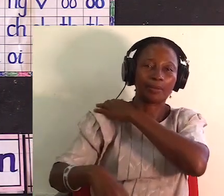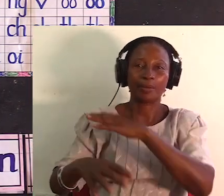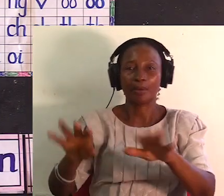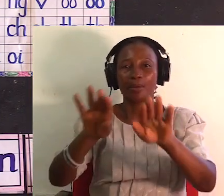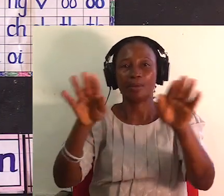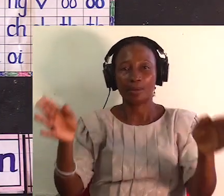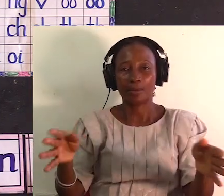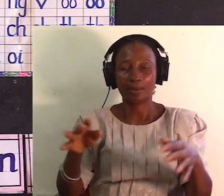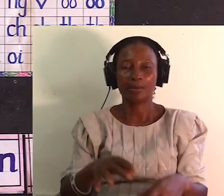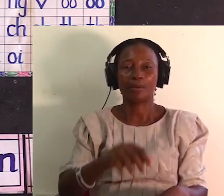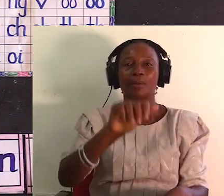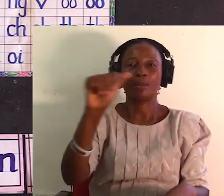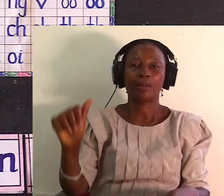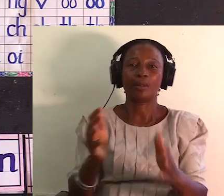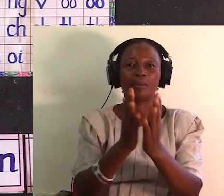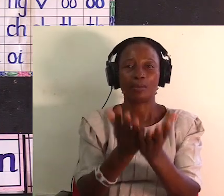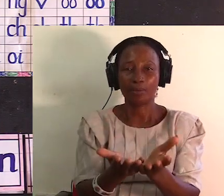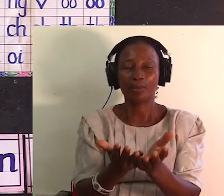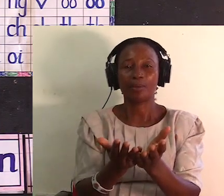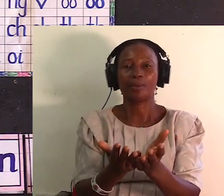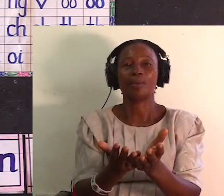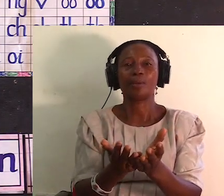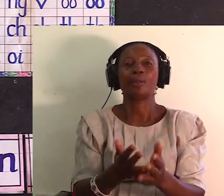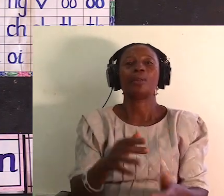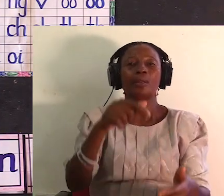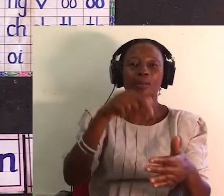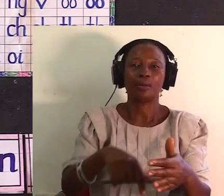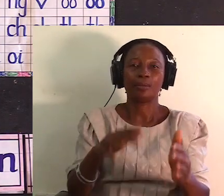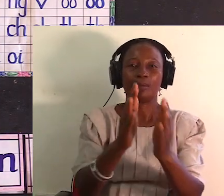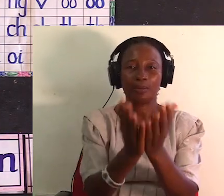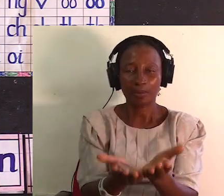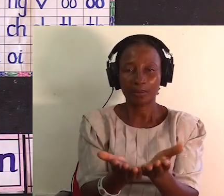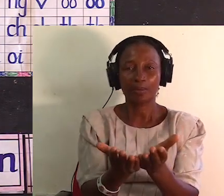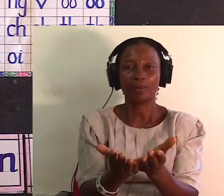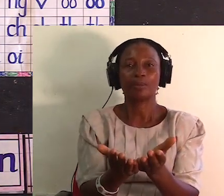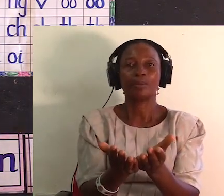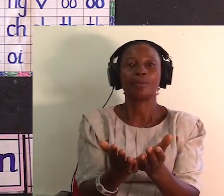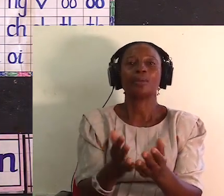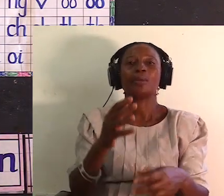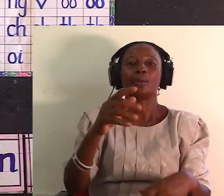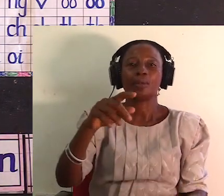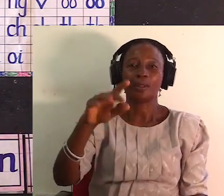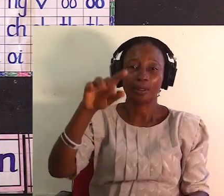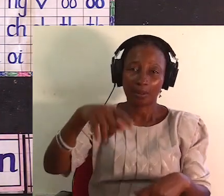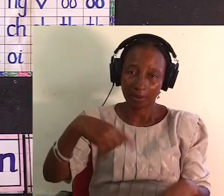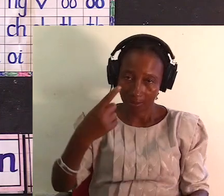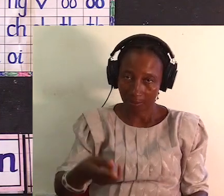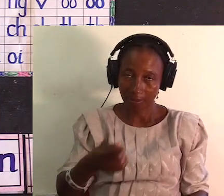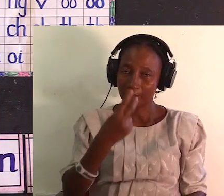and then eventually you see the real letter sound you want to form.